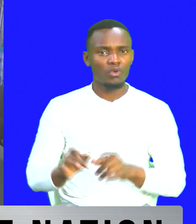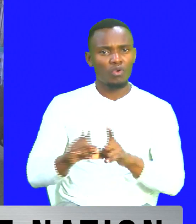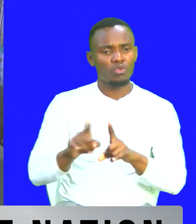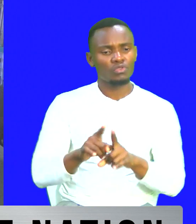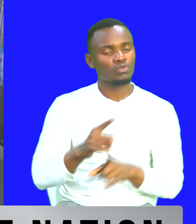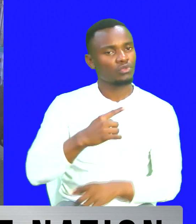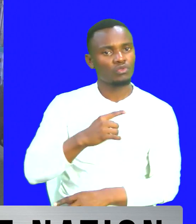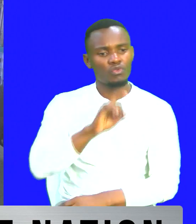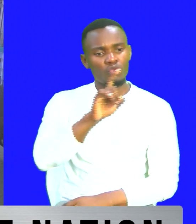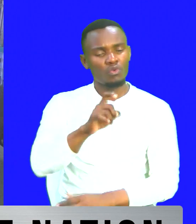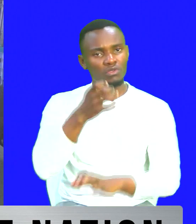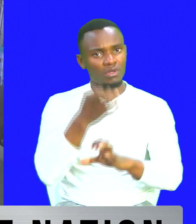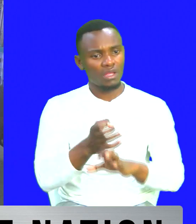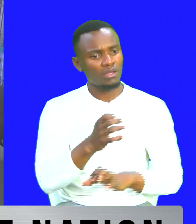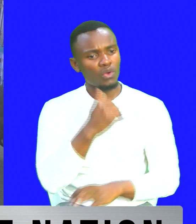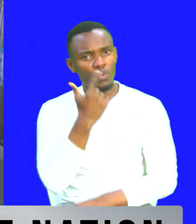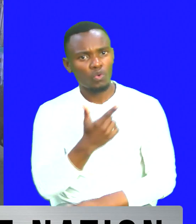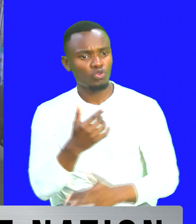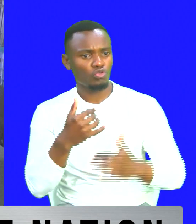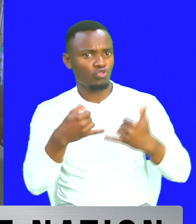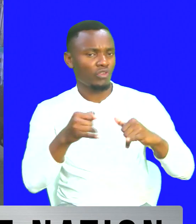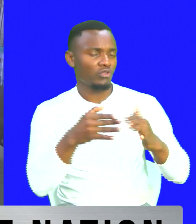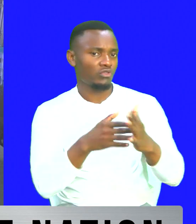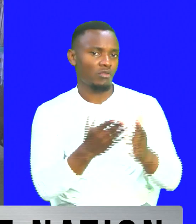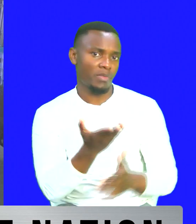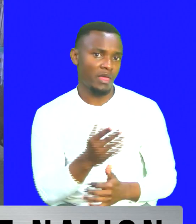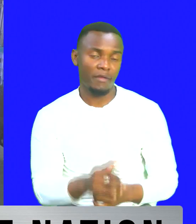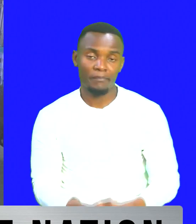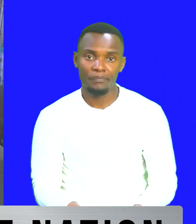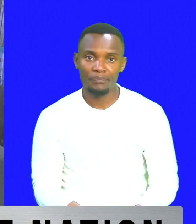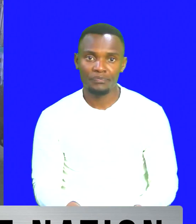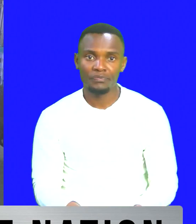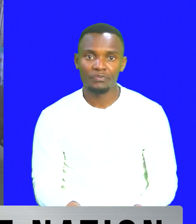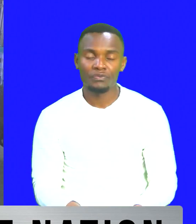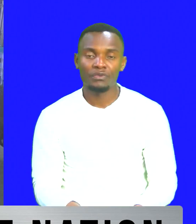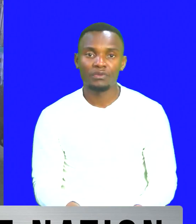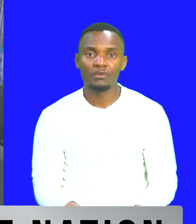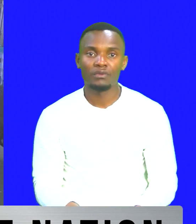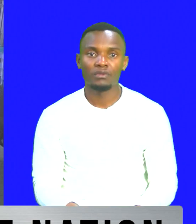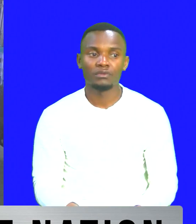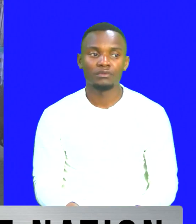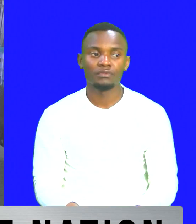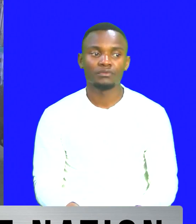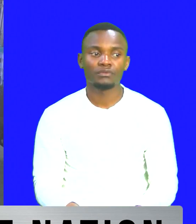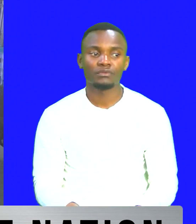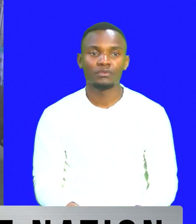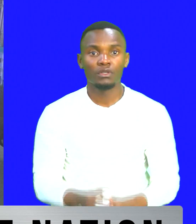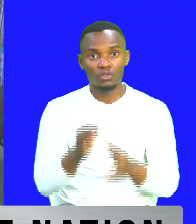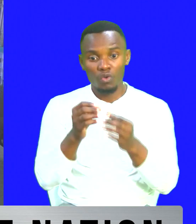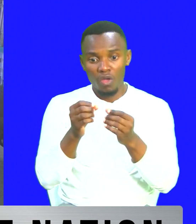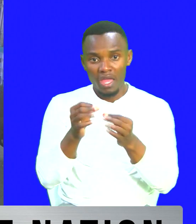with when you get there, definitely. well, Jonah, I think if we are talking about Haiti having